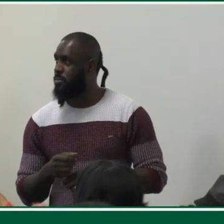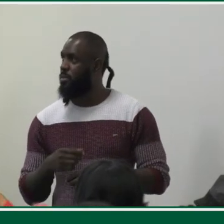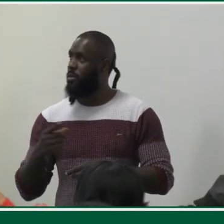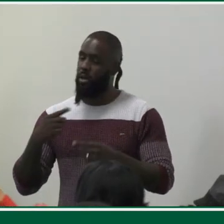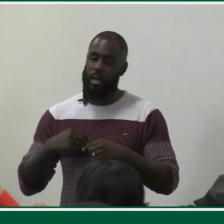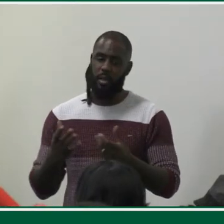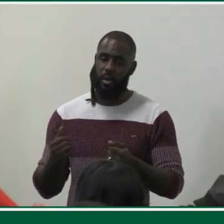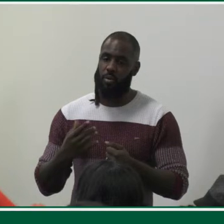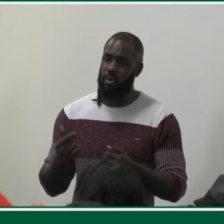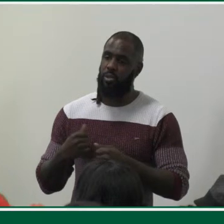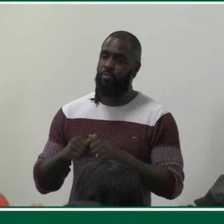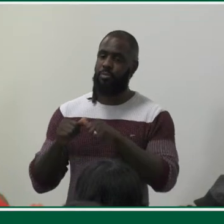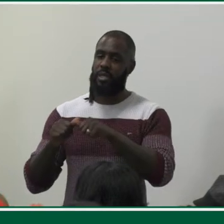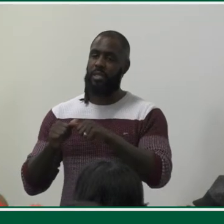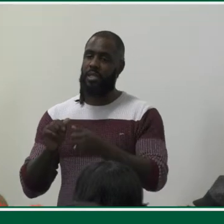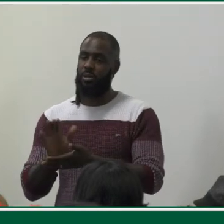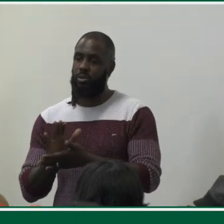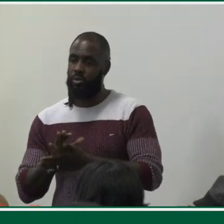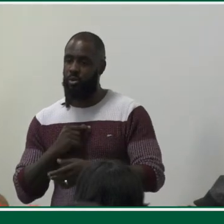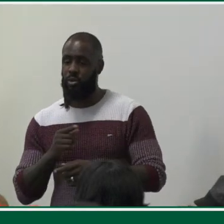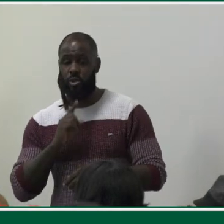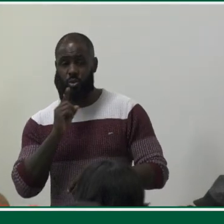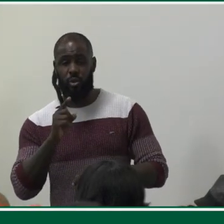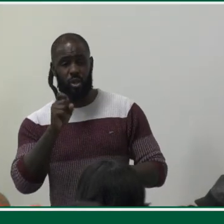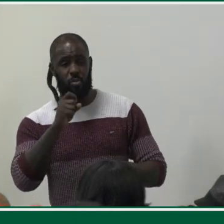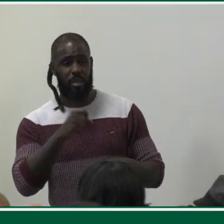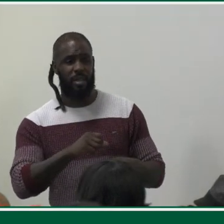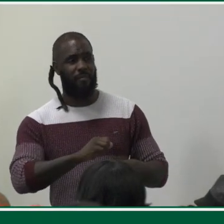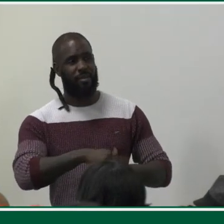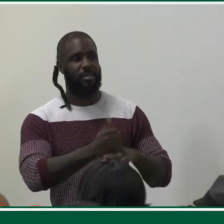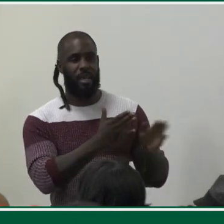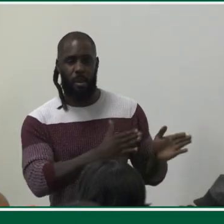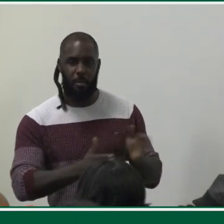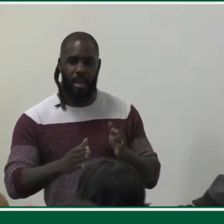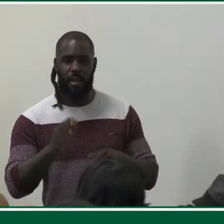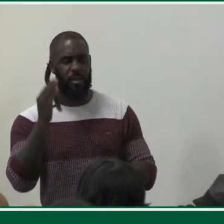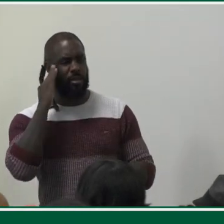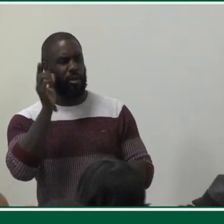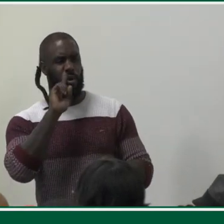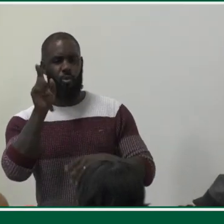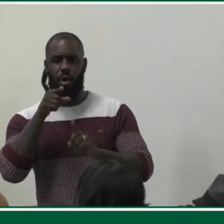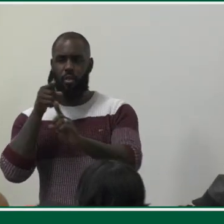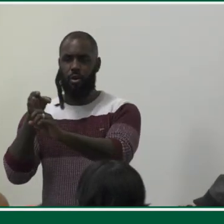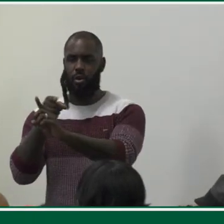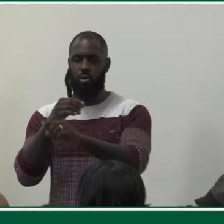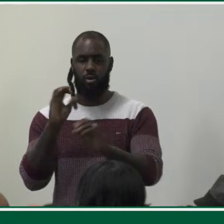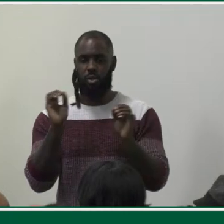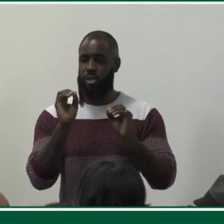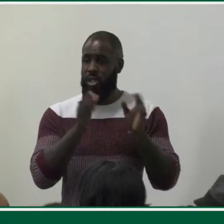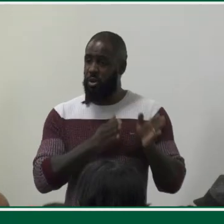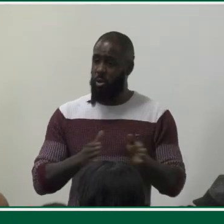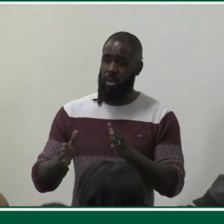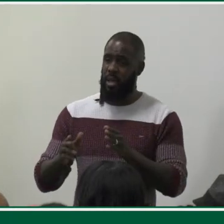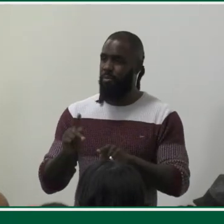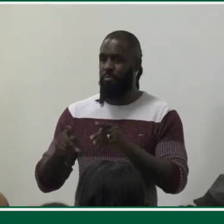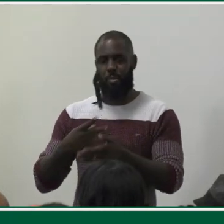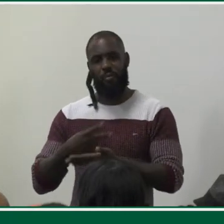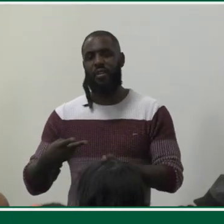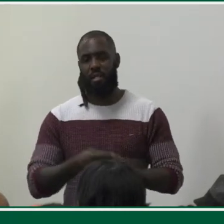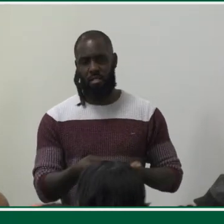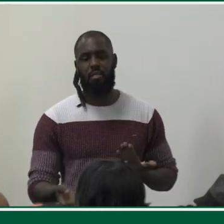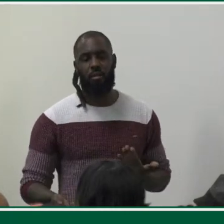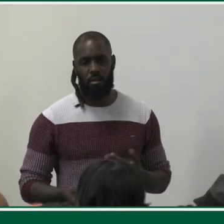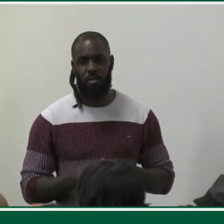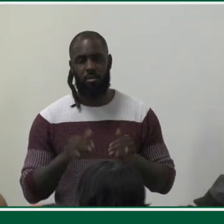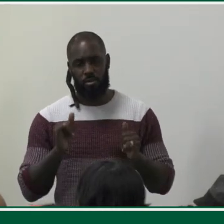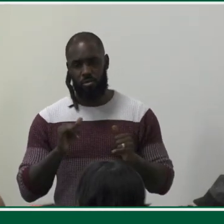for retention and persistence. Basically, you gotta have a plan to know where you're going. Where there is no plan, the people perish, right? And so having that